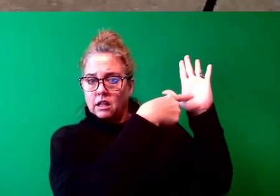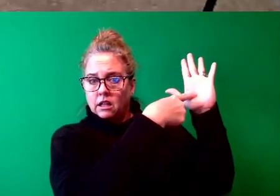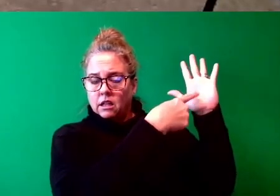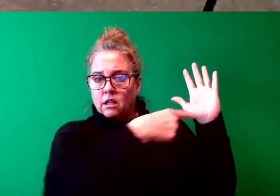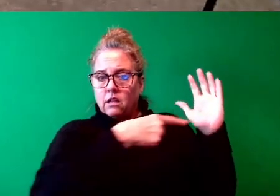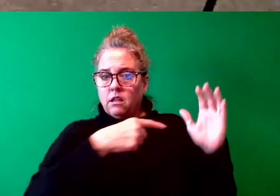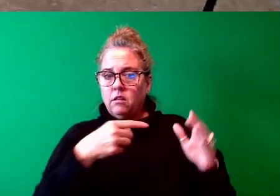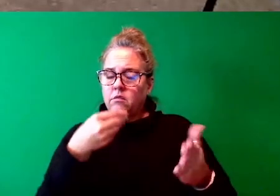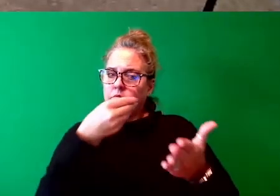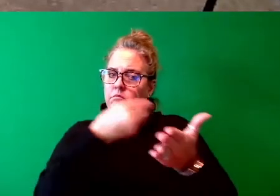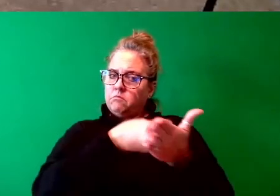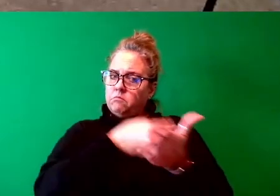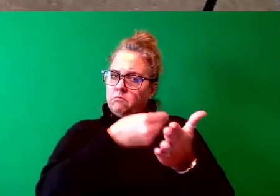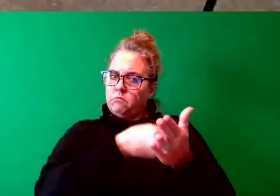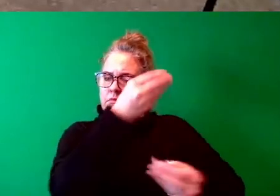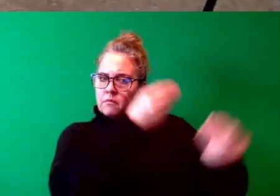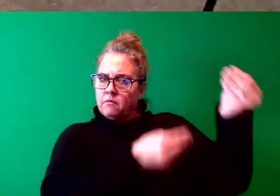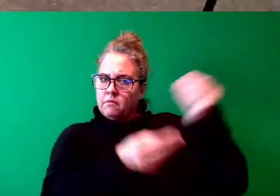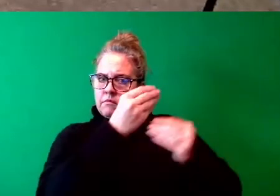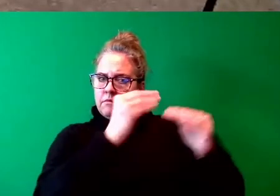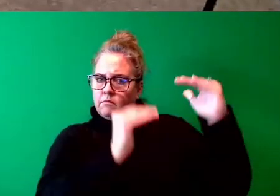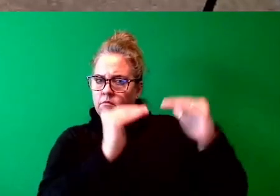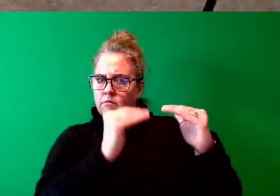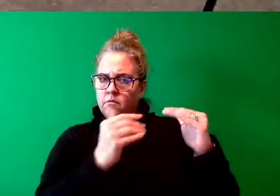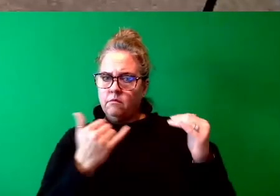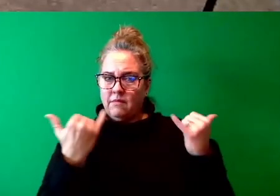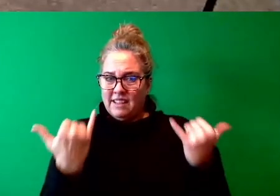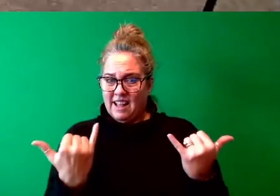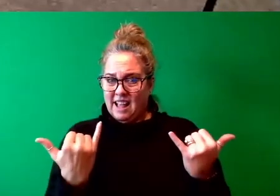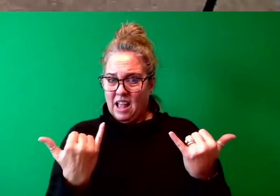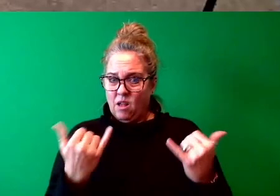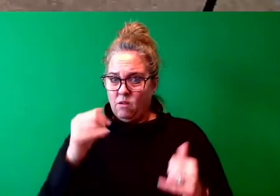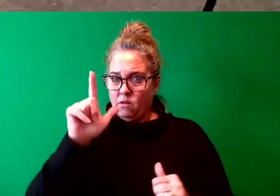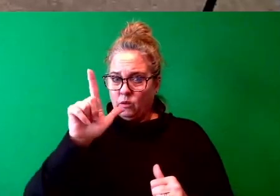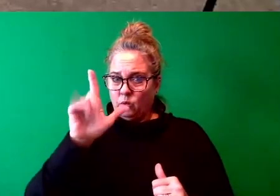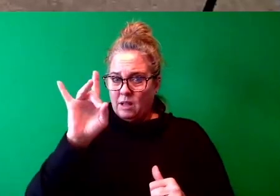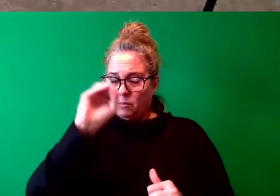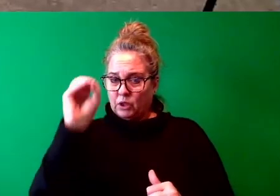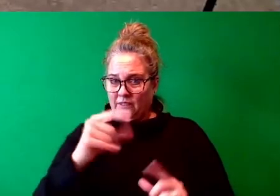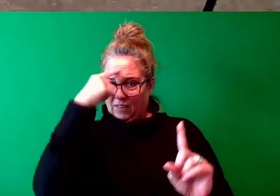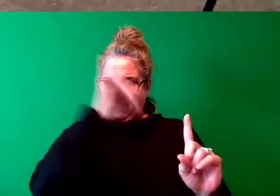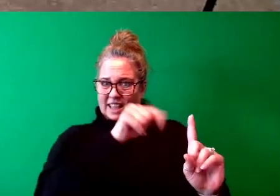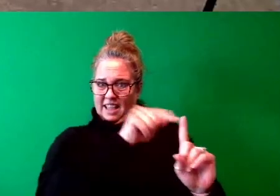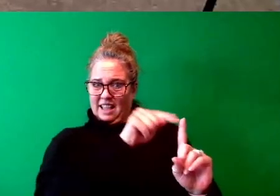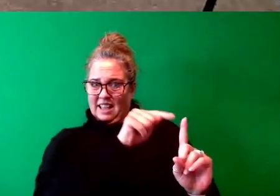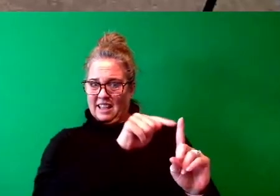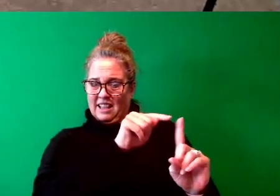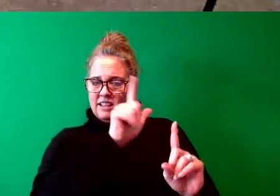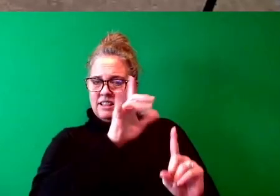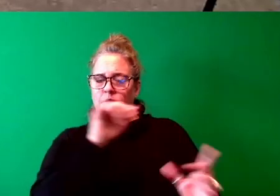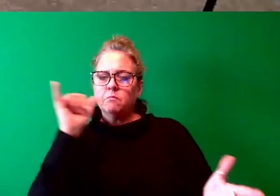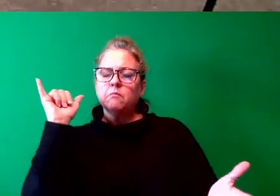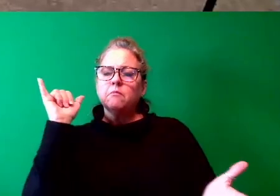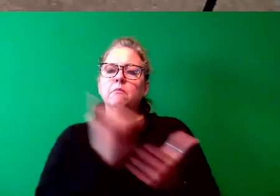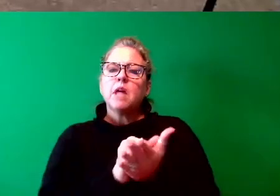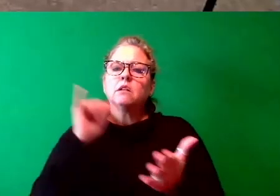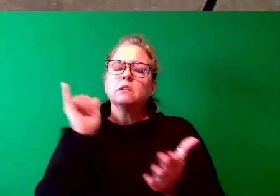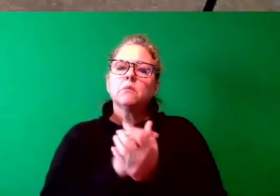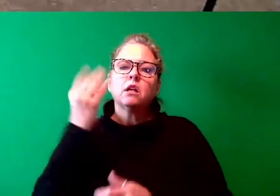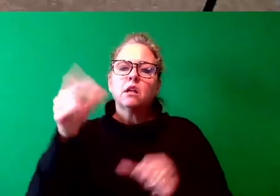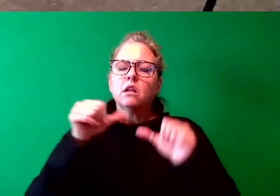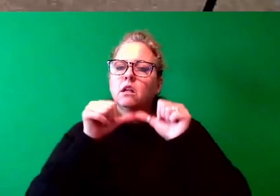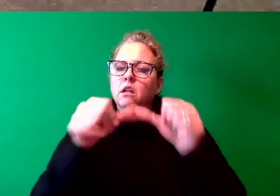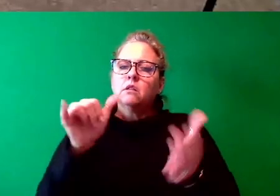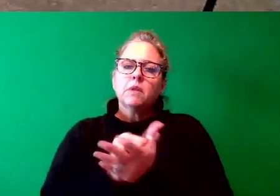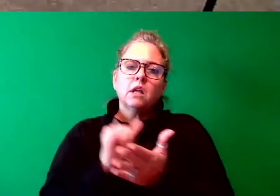our fund balance, and it's definitely not sustainable. But your policy for the Board of Health is to have it